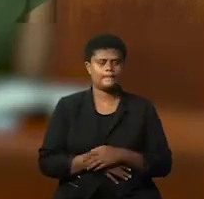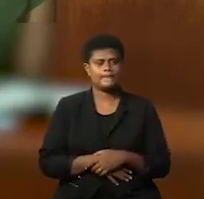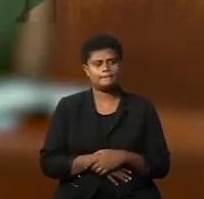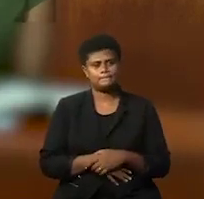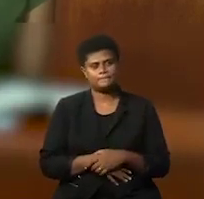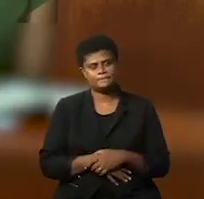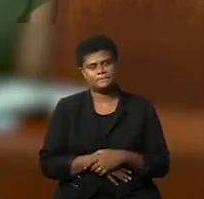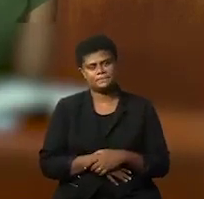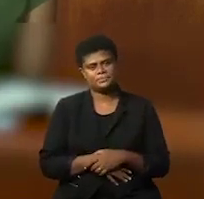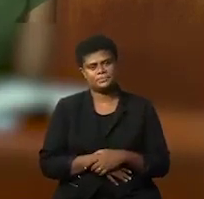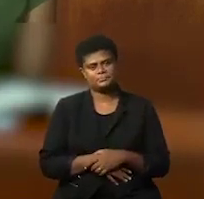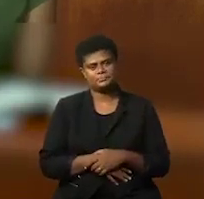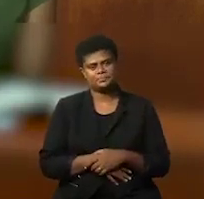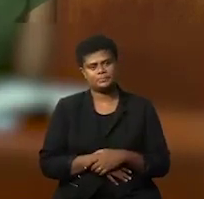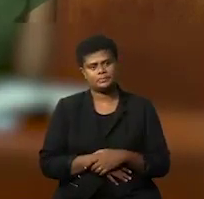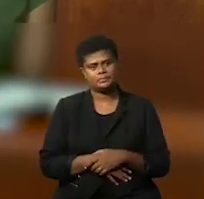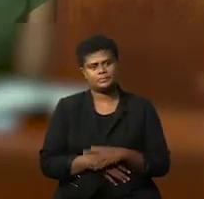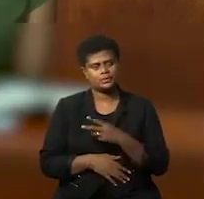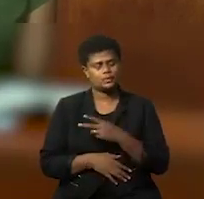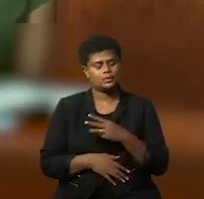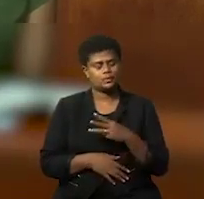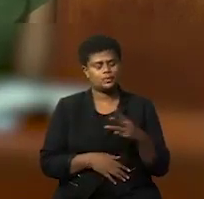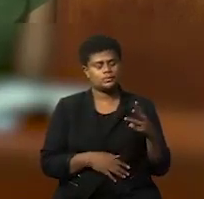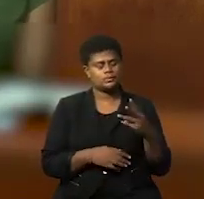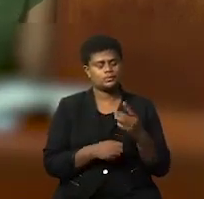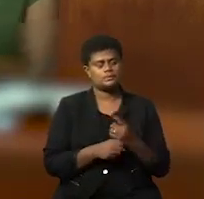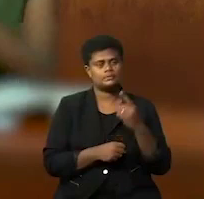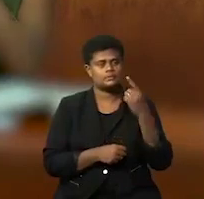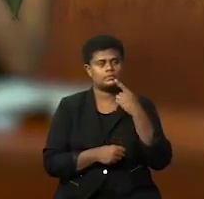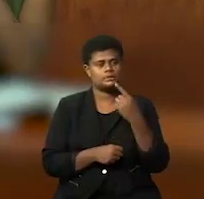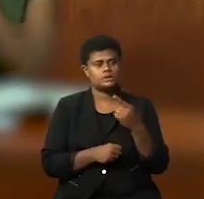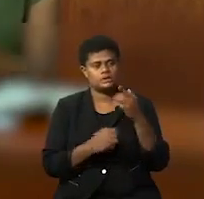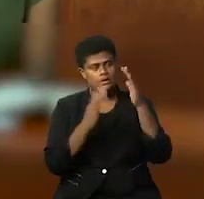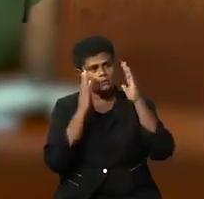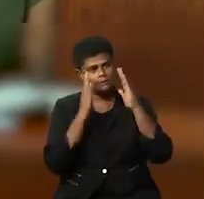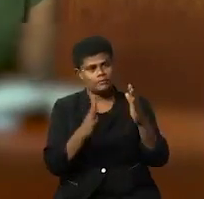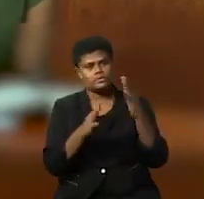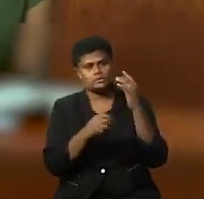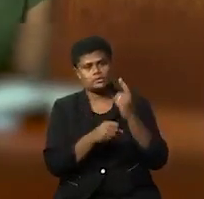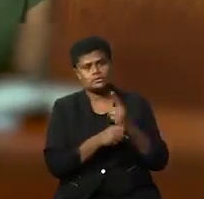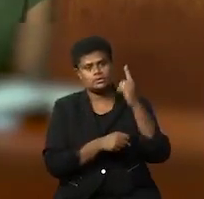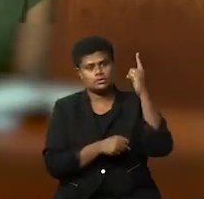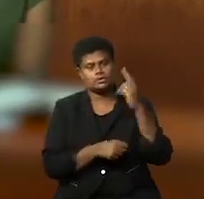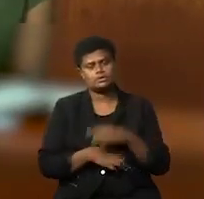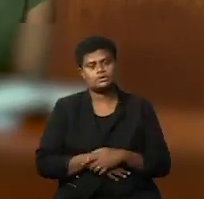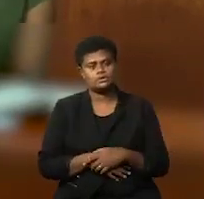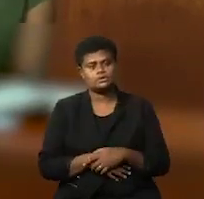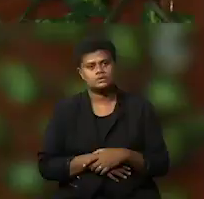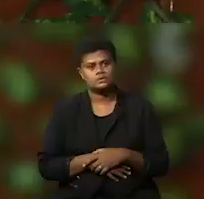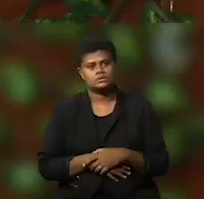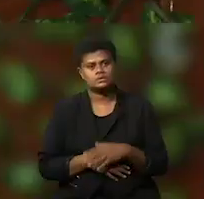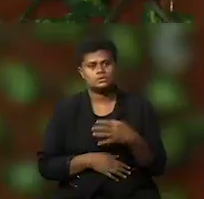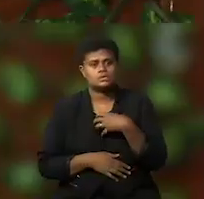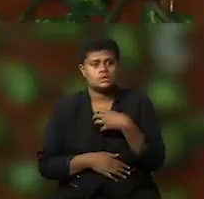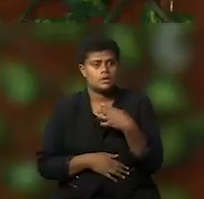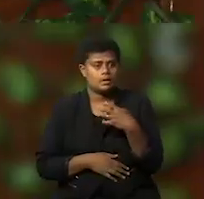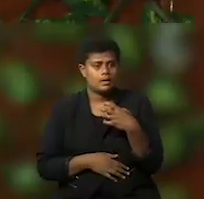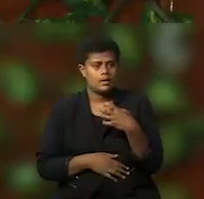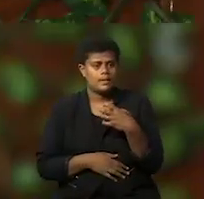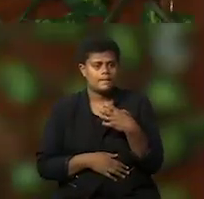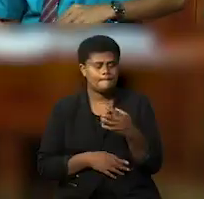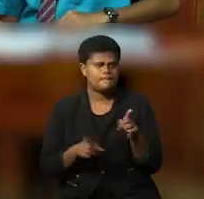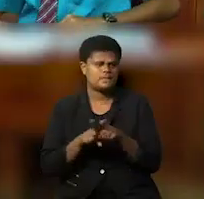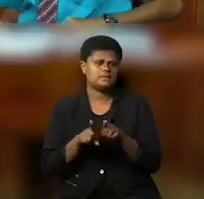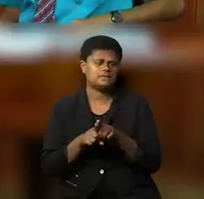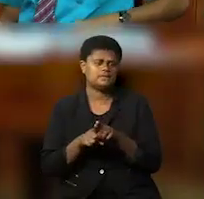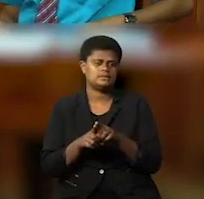on self. And so the counsel here is given by Paul to focus on God. Okay? It's more